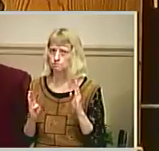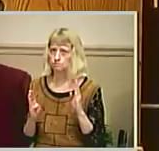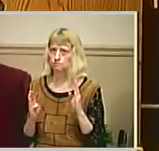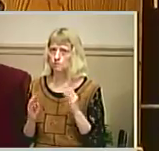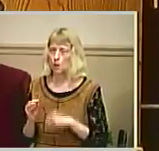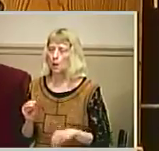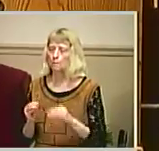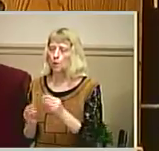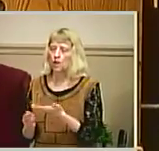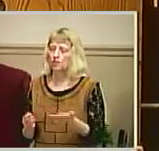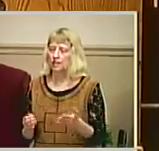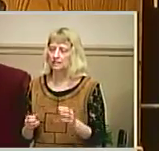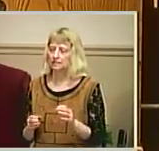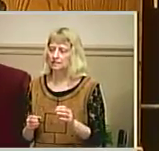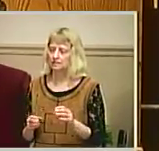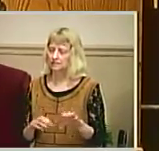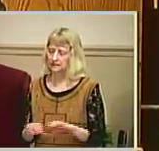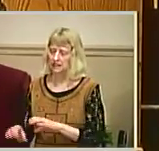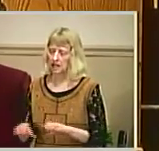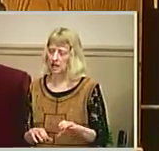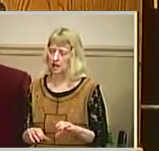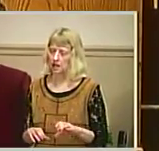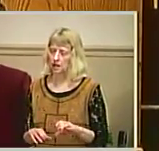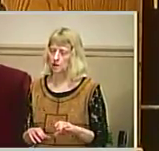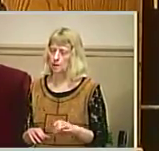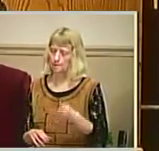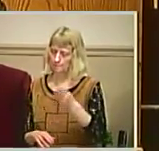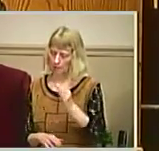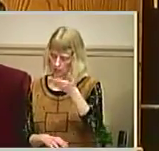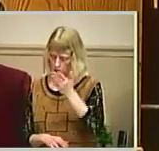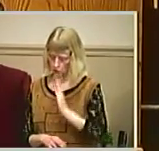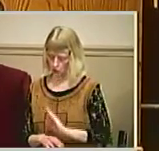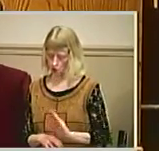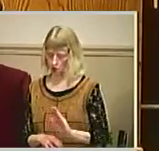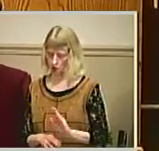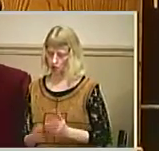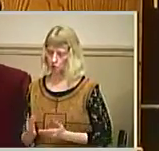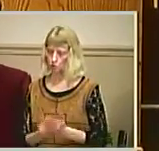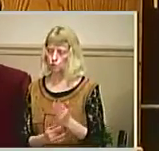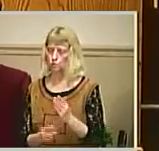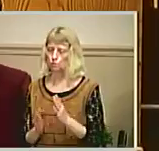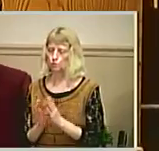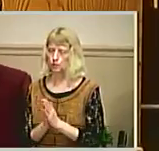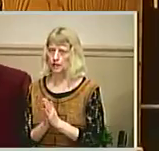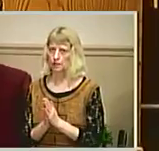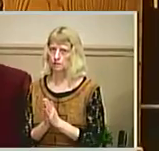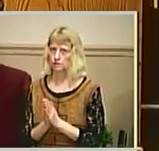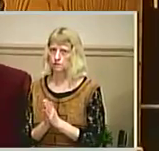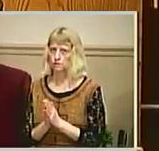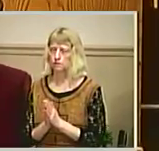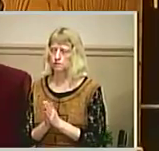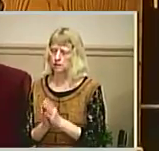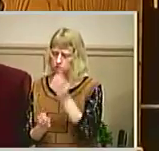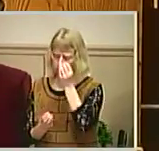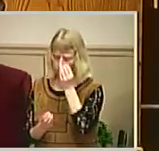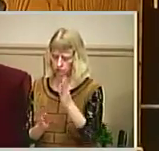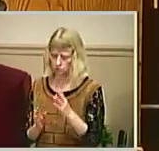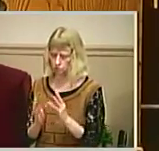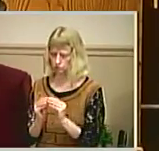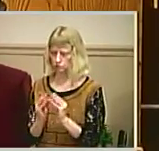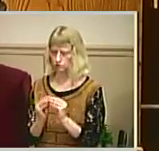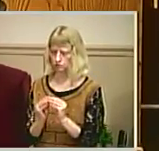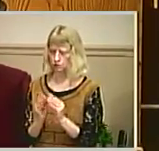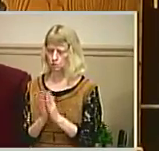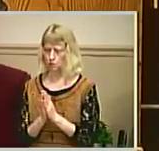there's more things wrought by God in this world than man dreams of through prayer. As I mentioned during our conference of